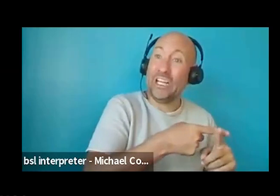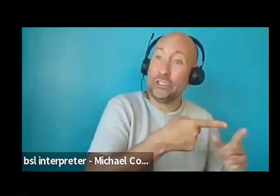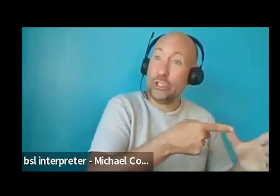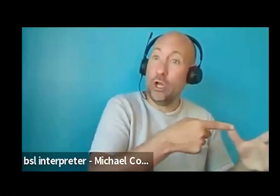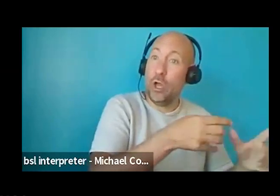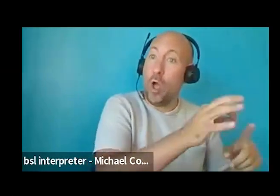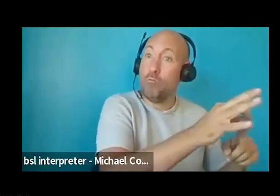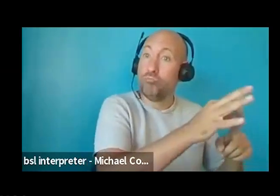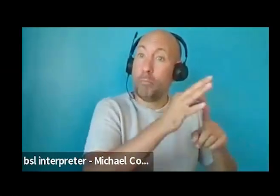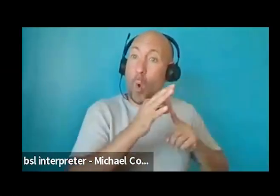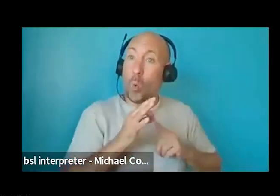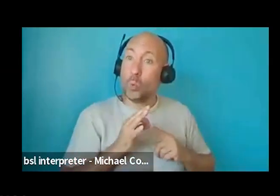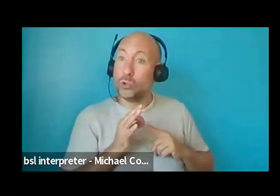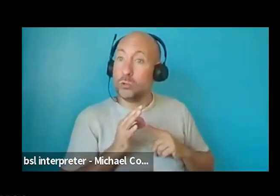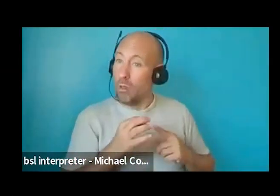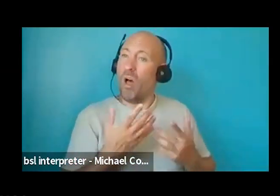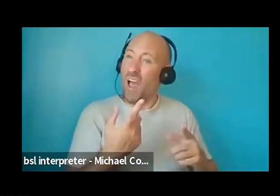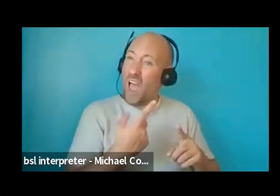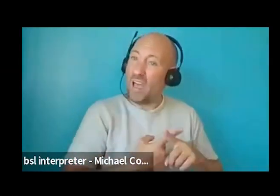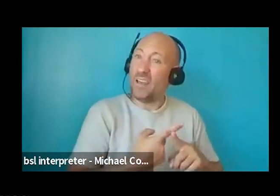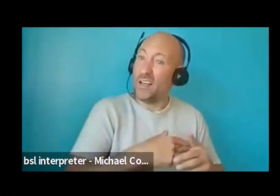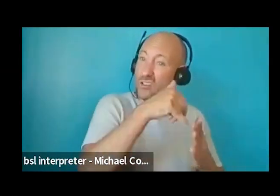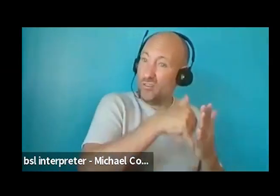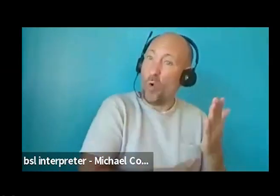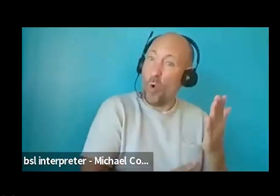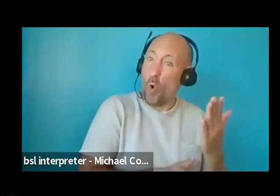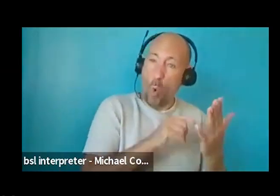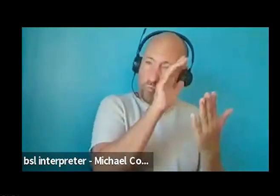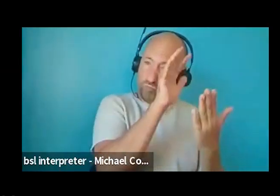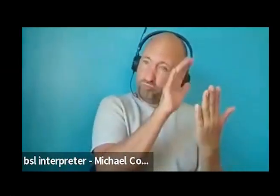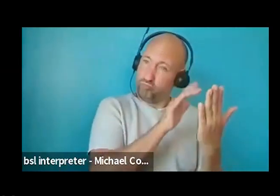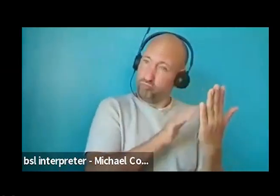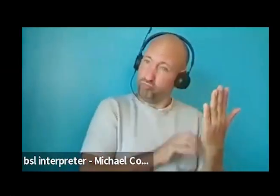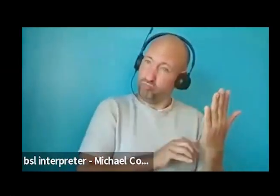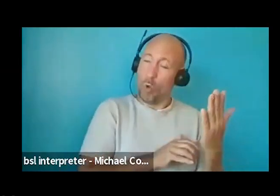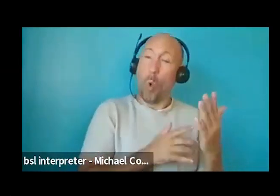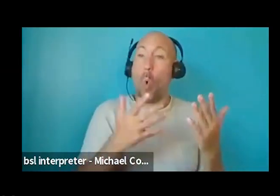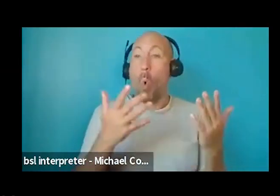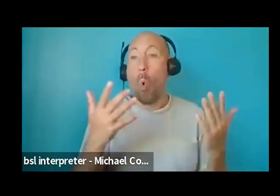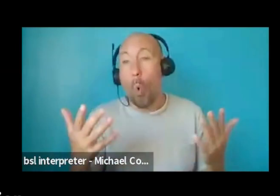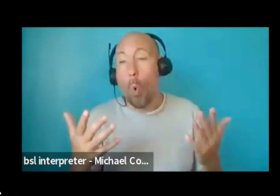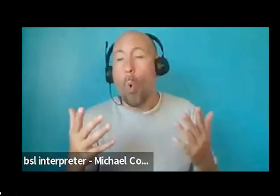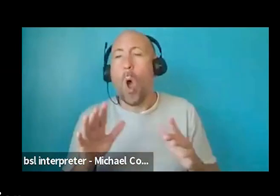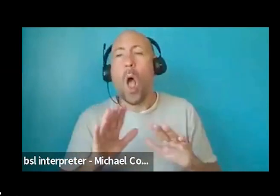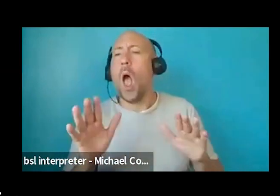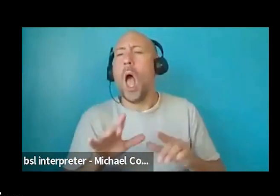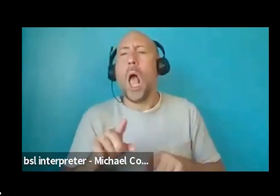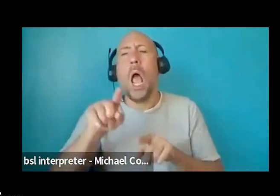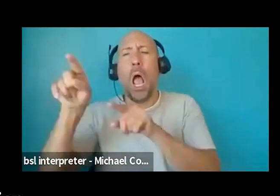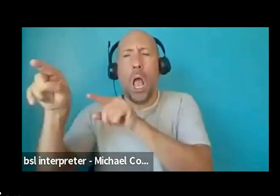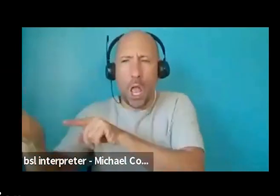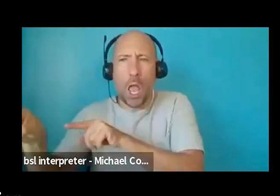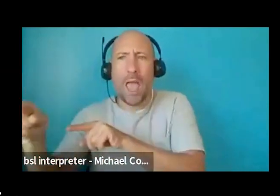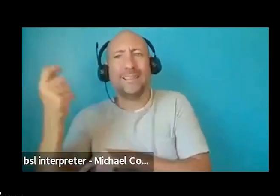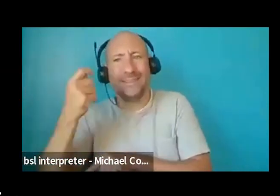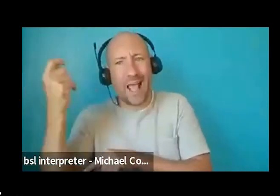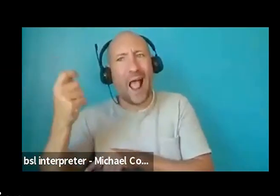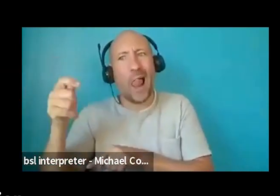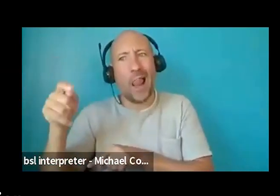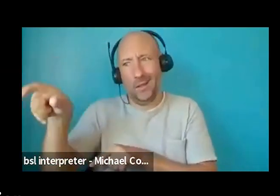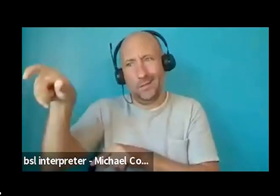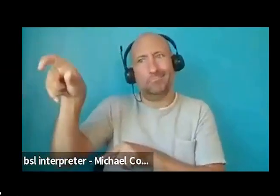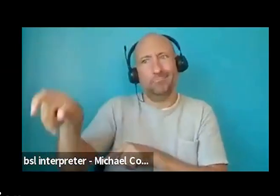you can use the application form in English. But if your partnership cohort decides that an Italian artist